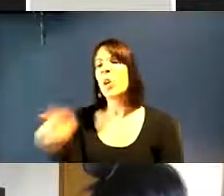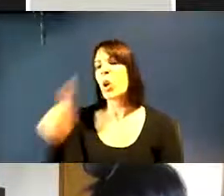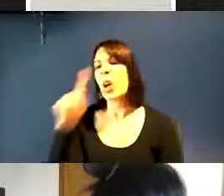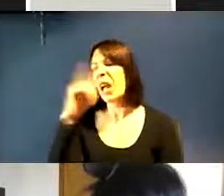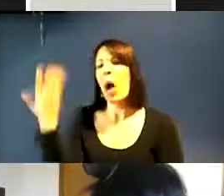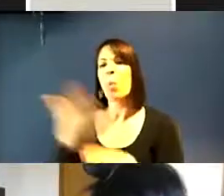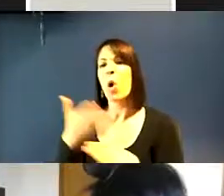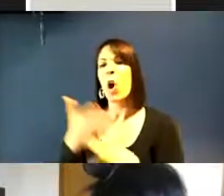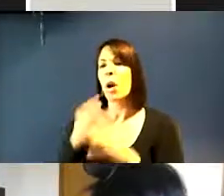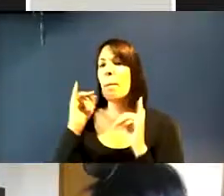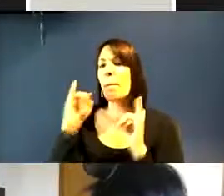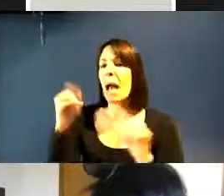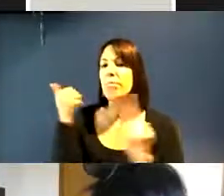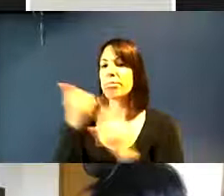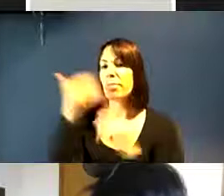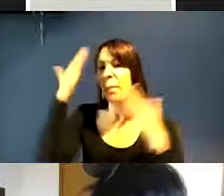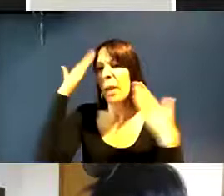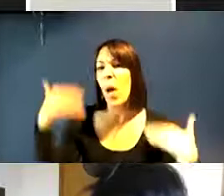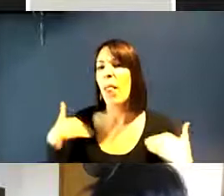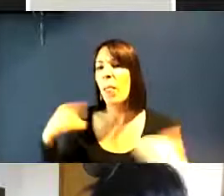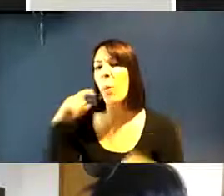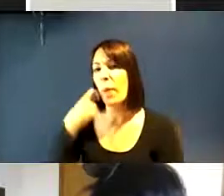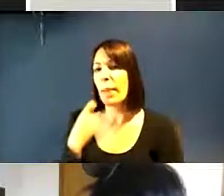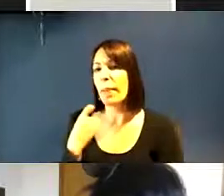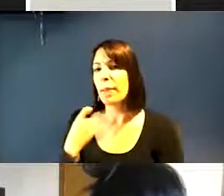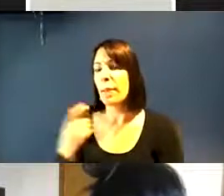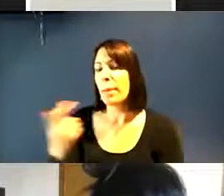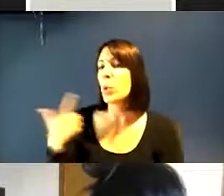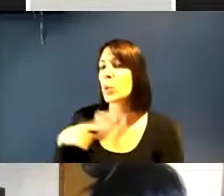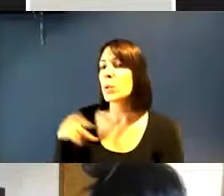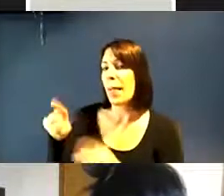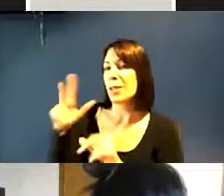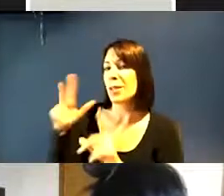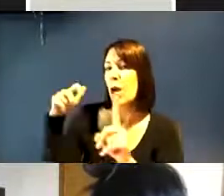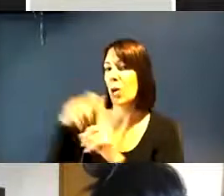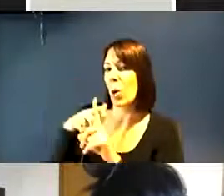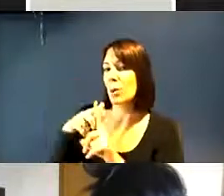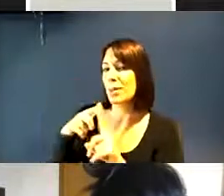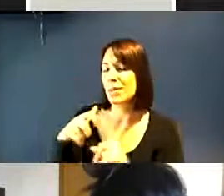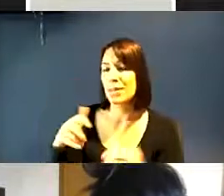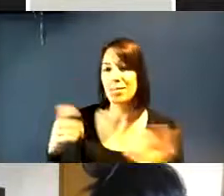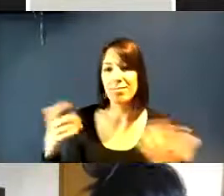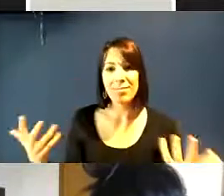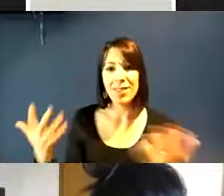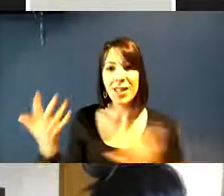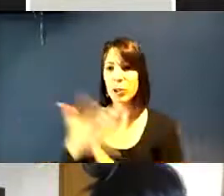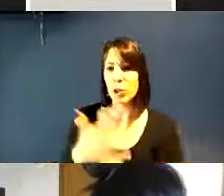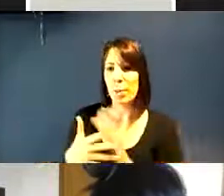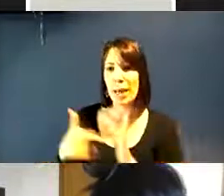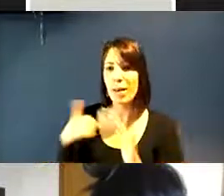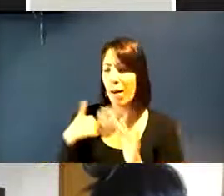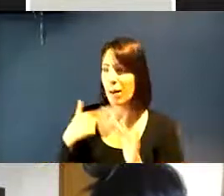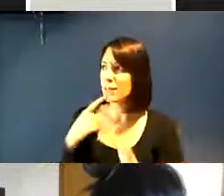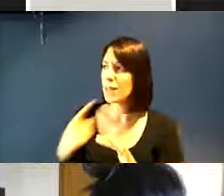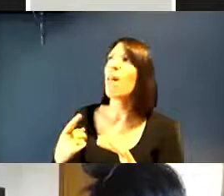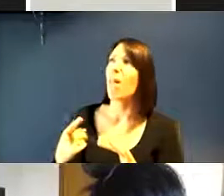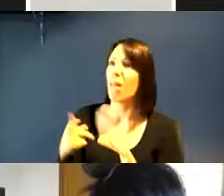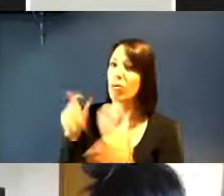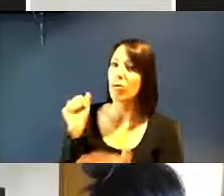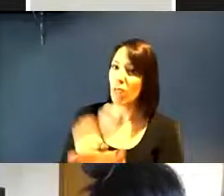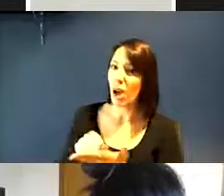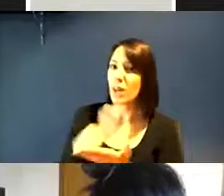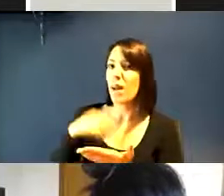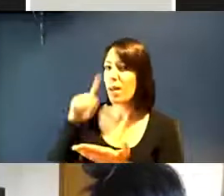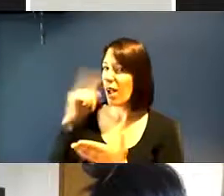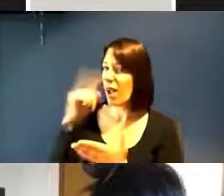mental health, because I had just got a diagnosis. And so it became much easier to go, no, I can't work. And this created heaps